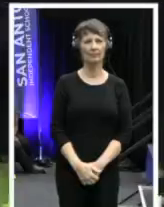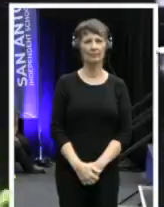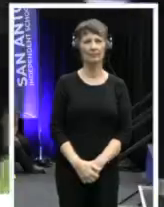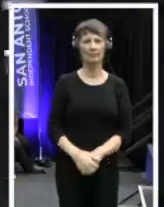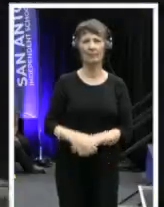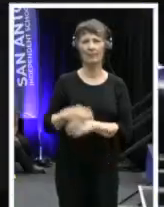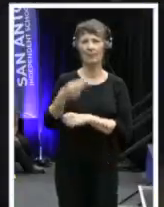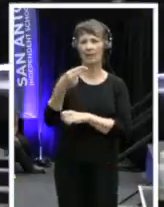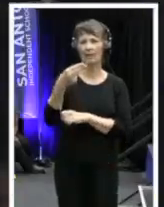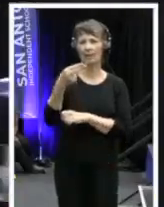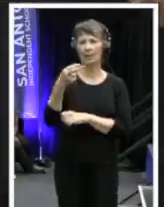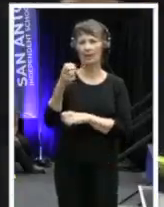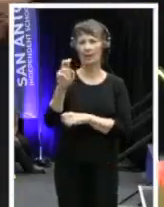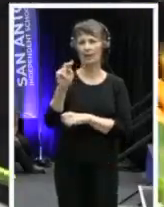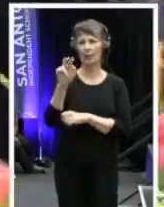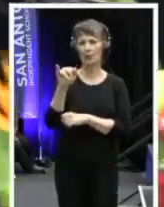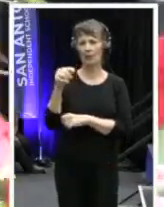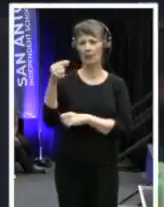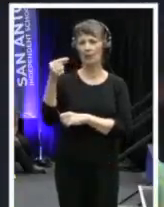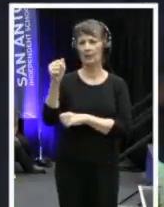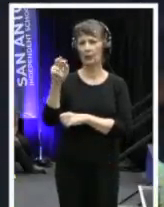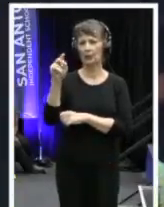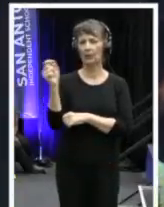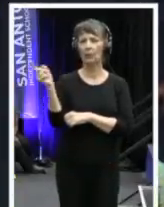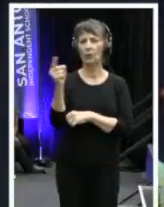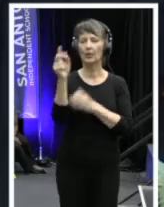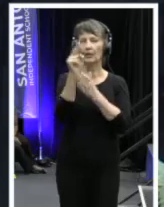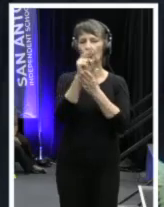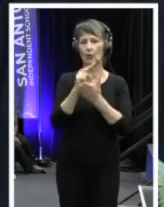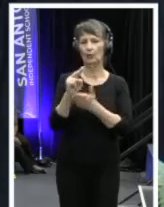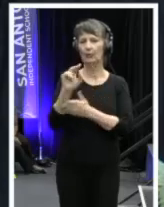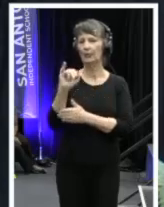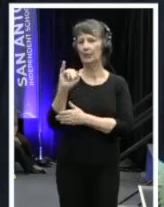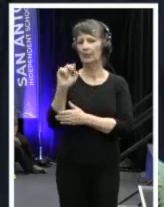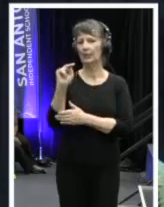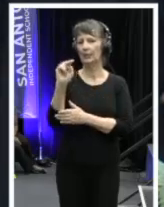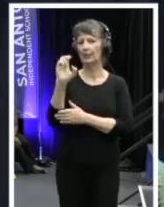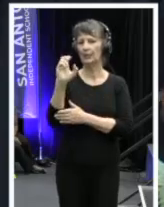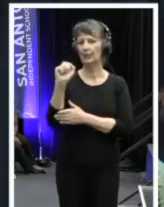Henry Garcia will be attending the University of the Incarnate Word.